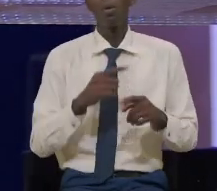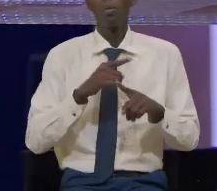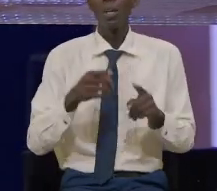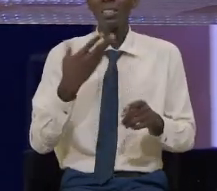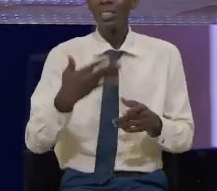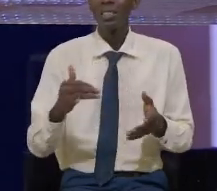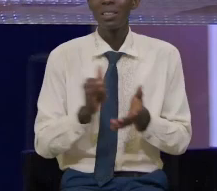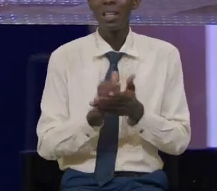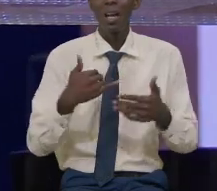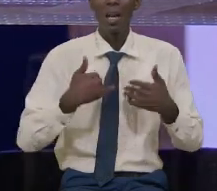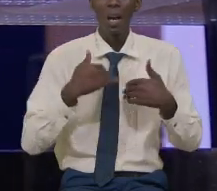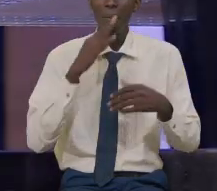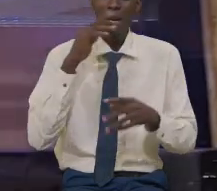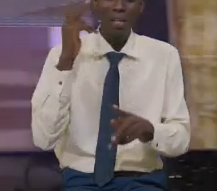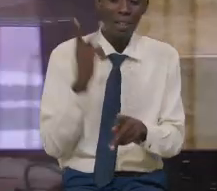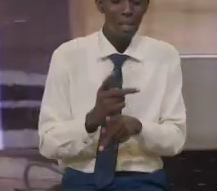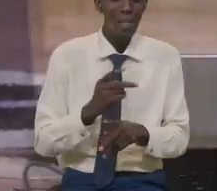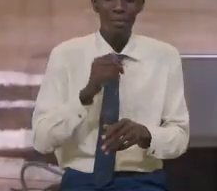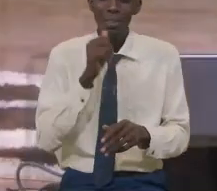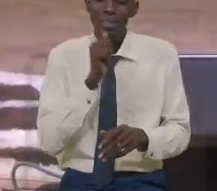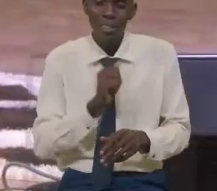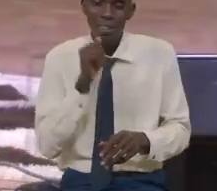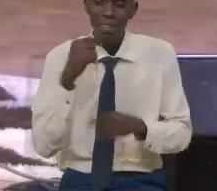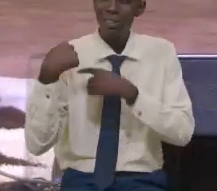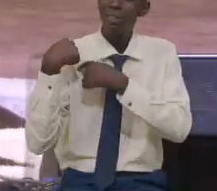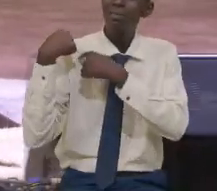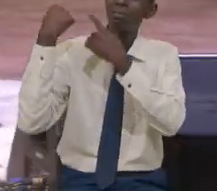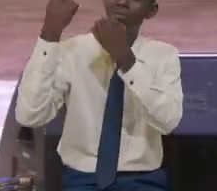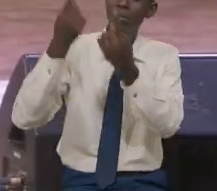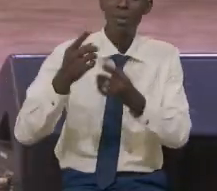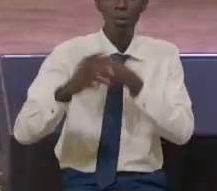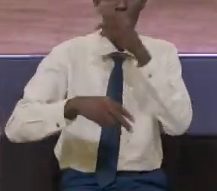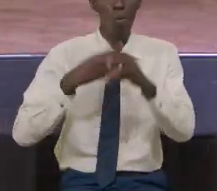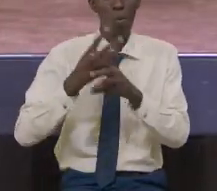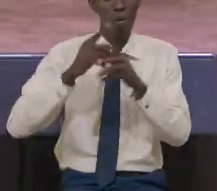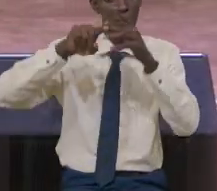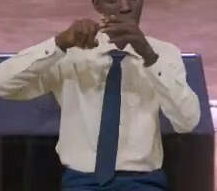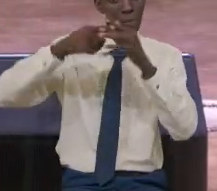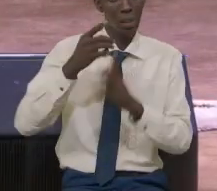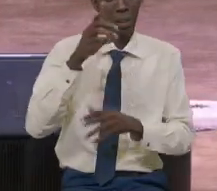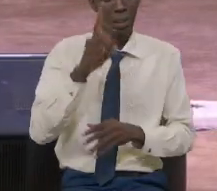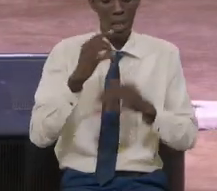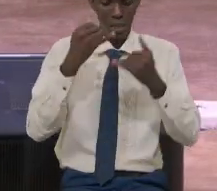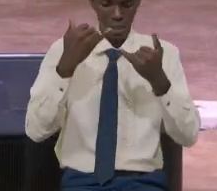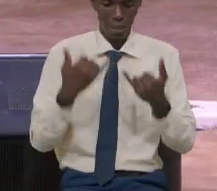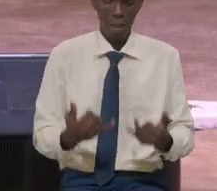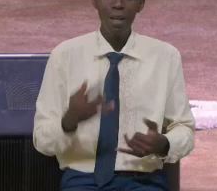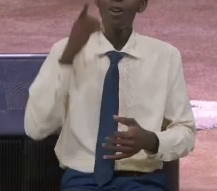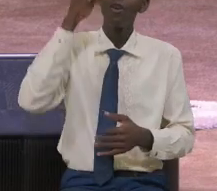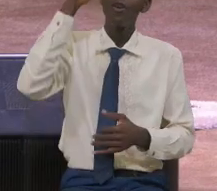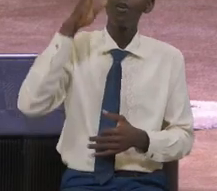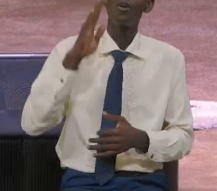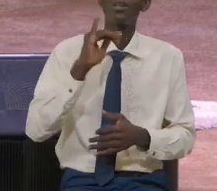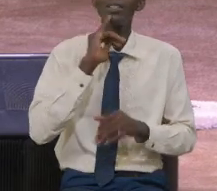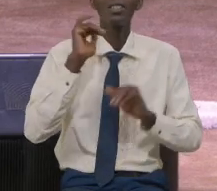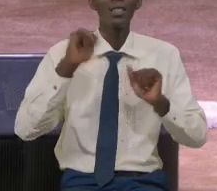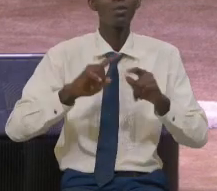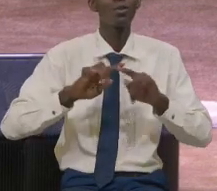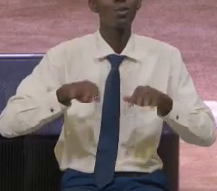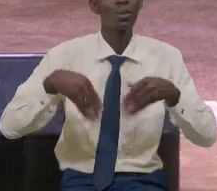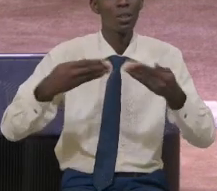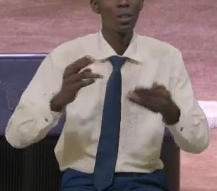secret since the world began, now God is able to give us